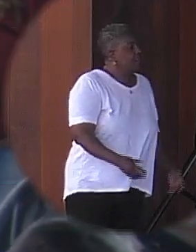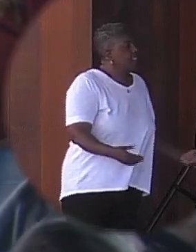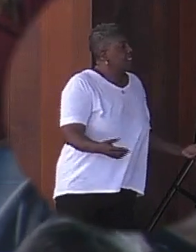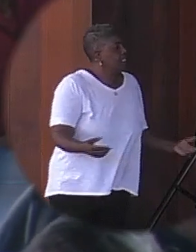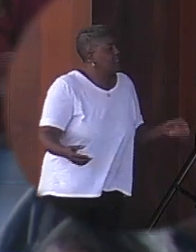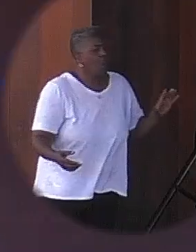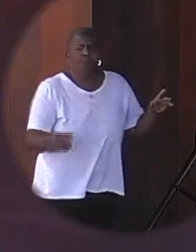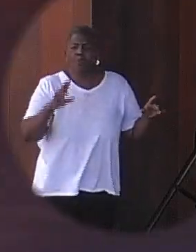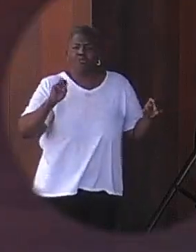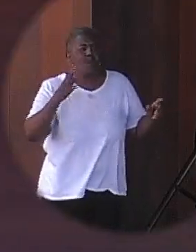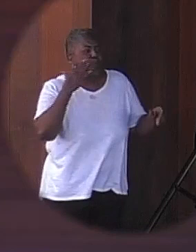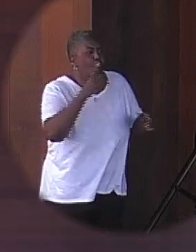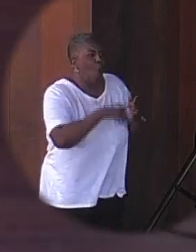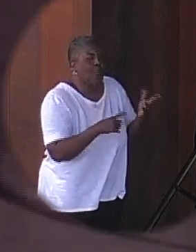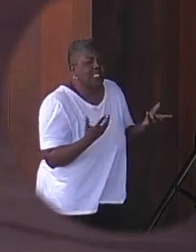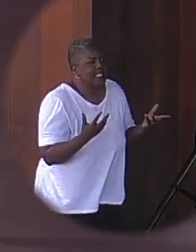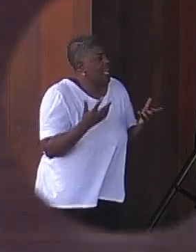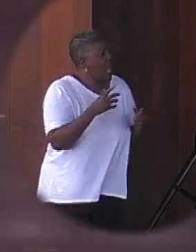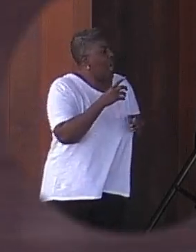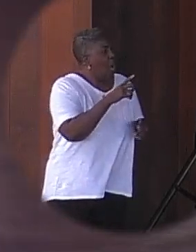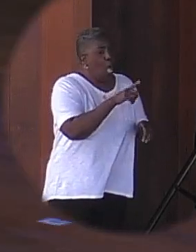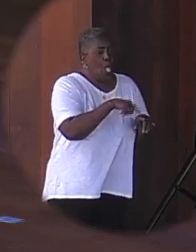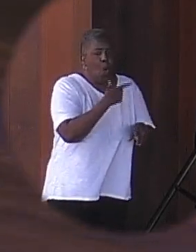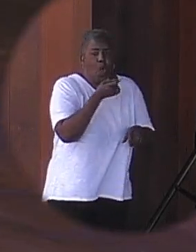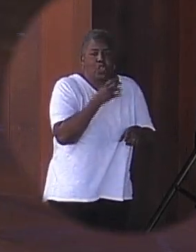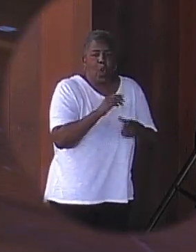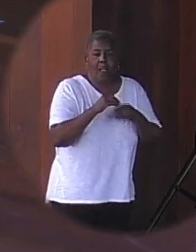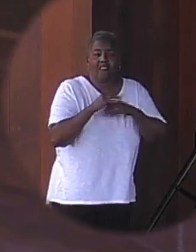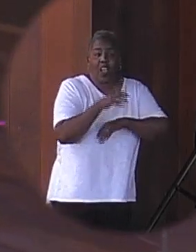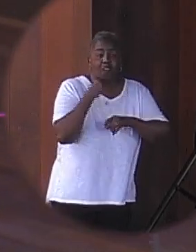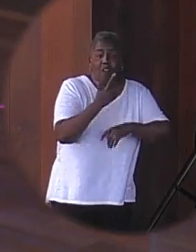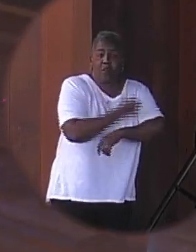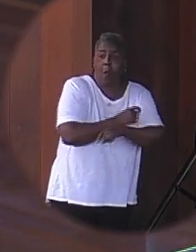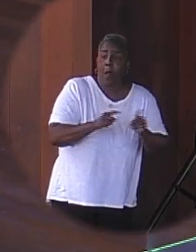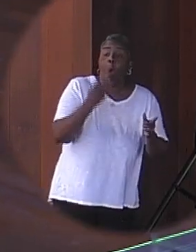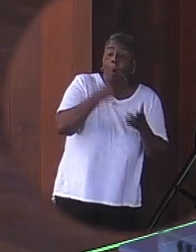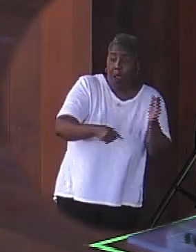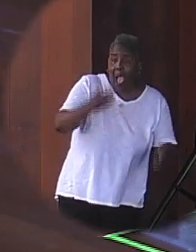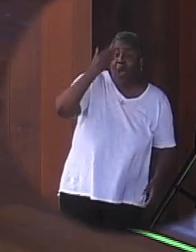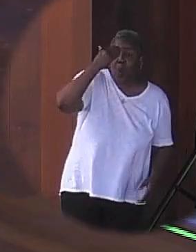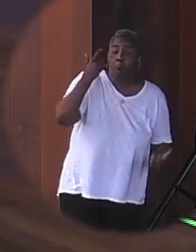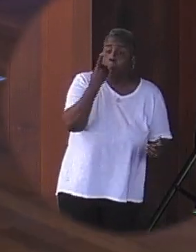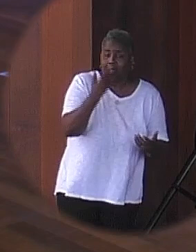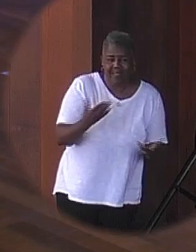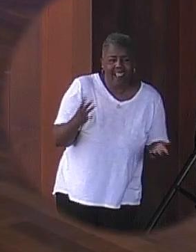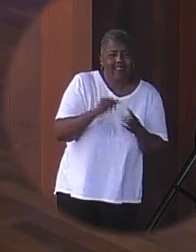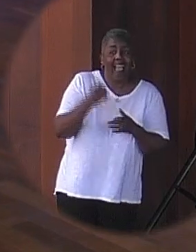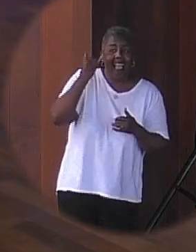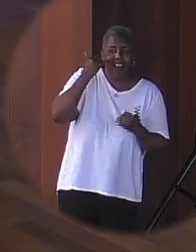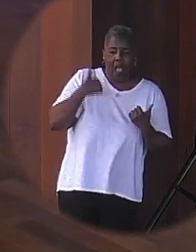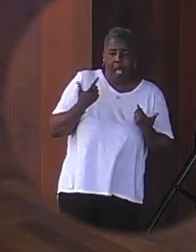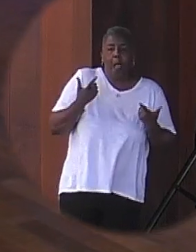Someone said, Reverend, you don't know what the long-term effects of the vaccine will be. But here's what I do know. That if I